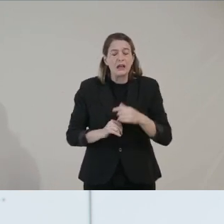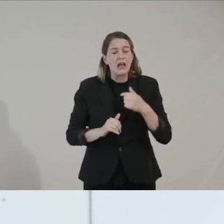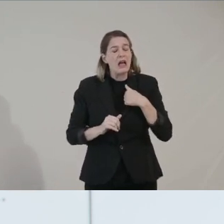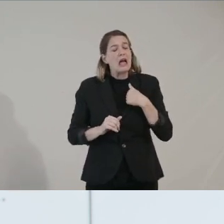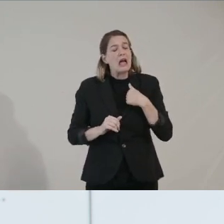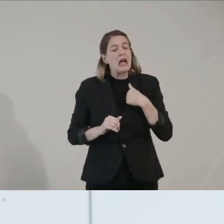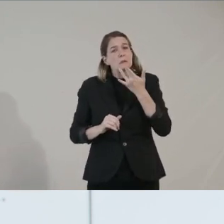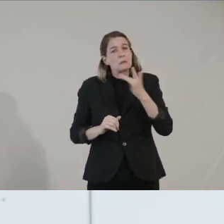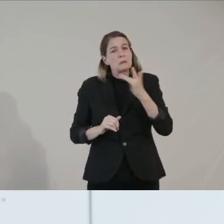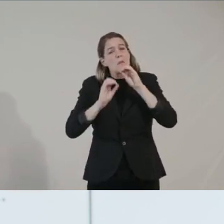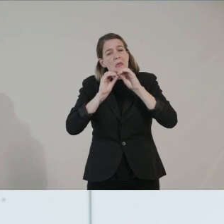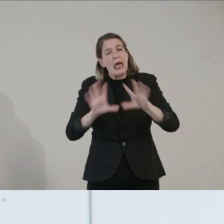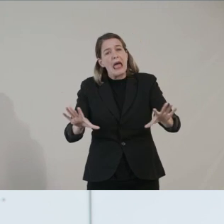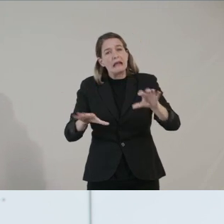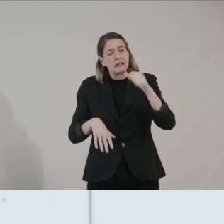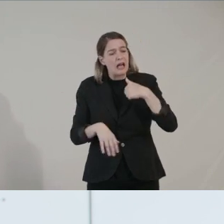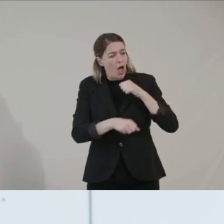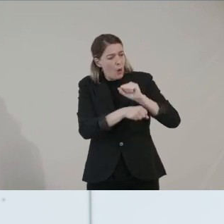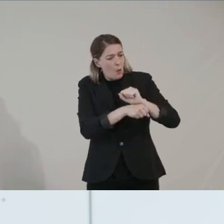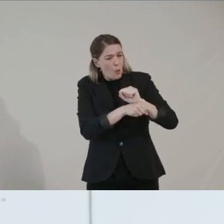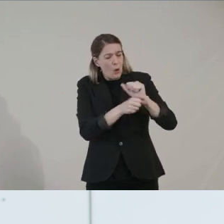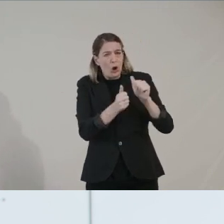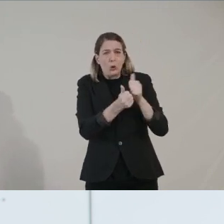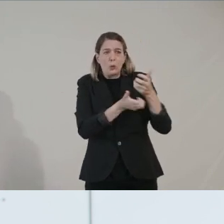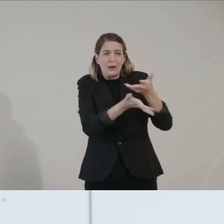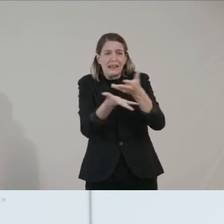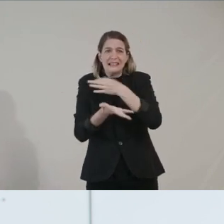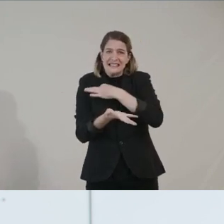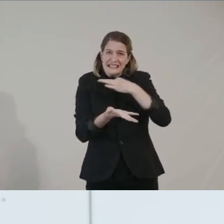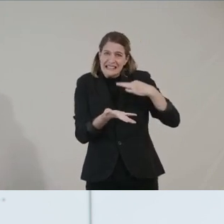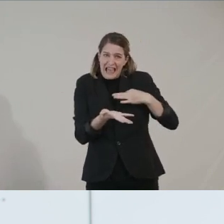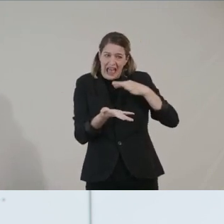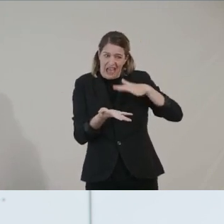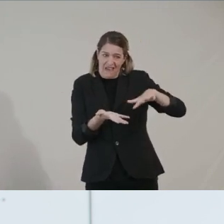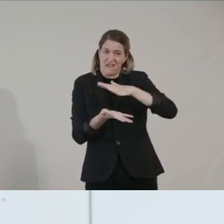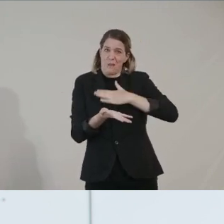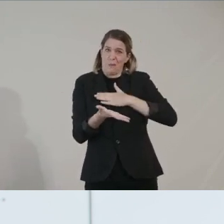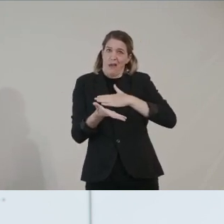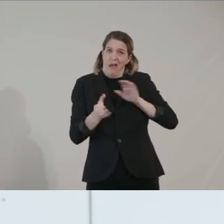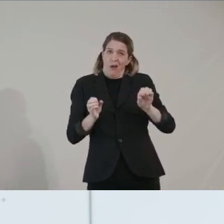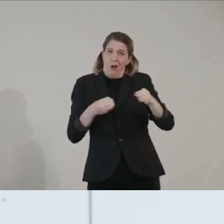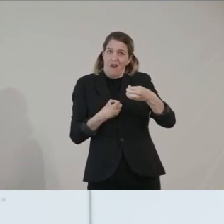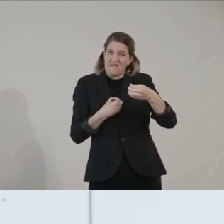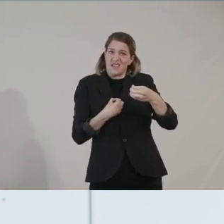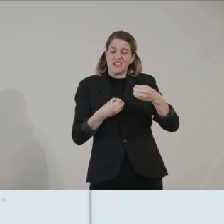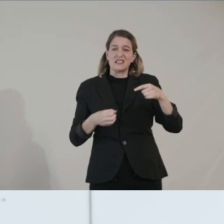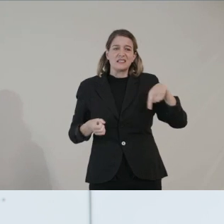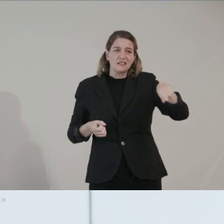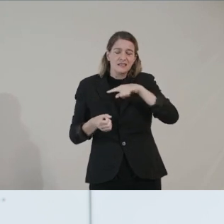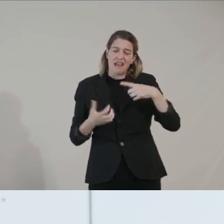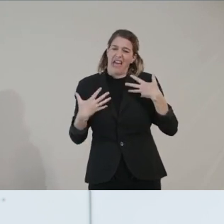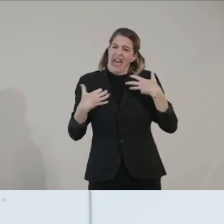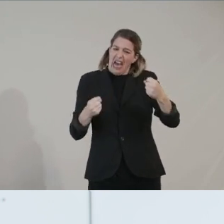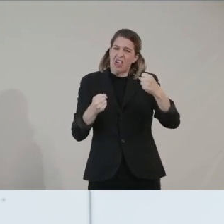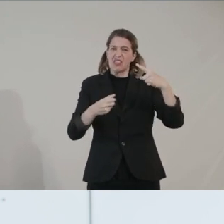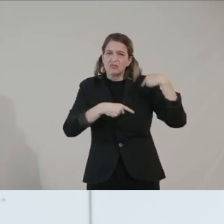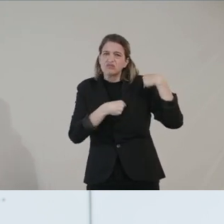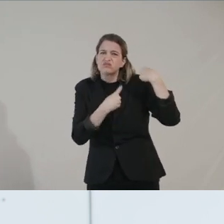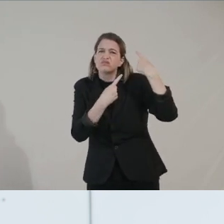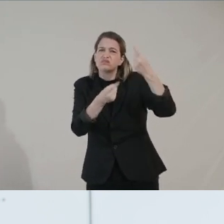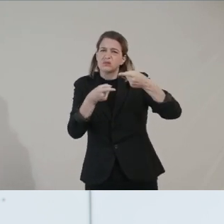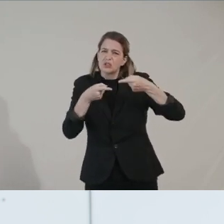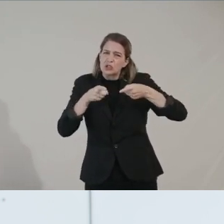governor's office who have been able to stay healthy through this entire COVID-19 dilemma. We did have one very